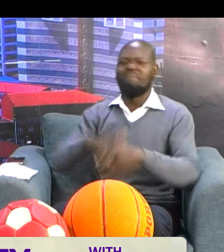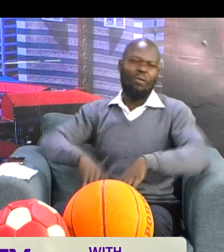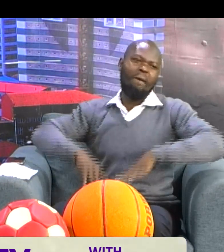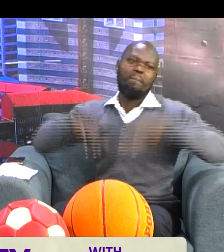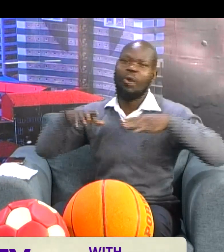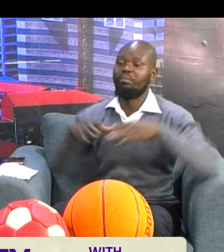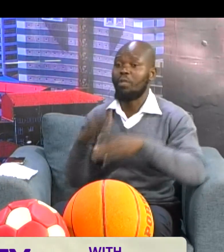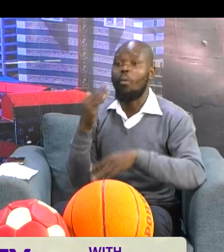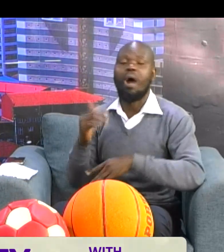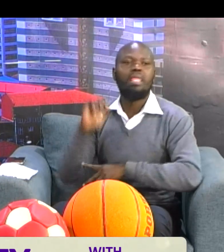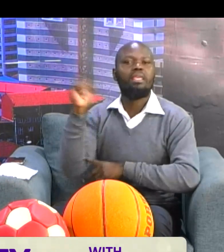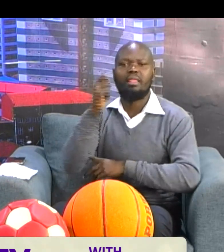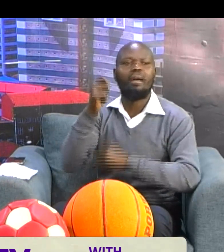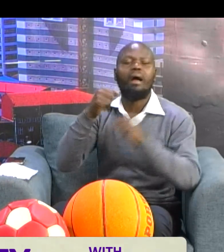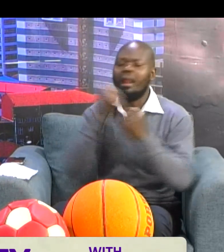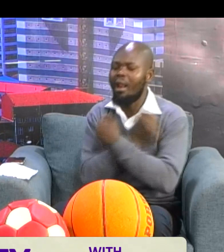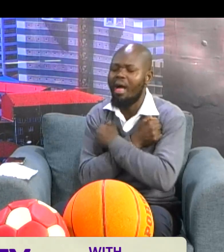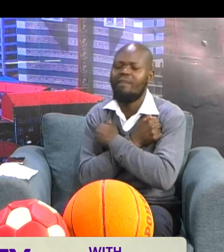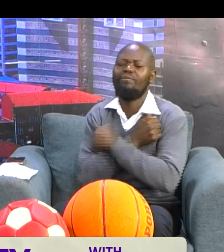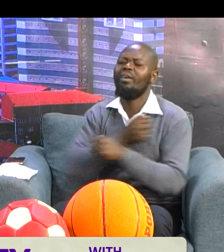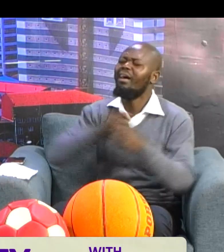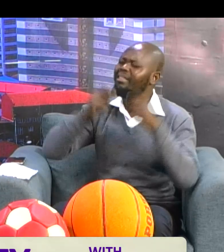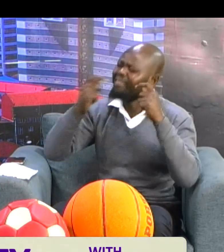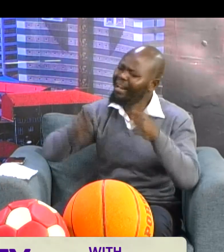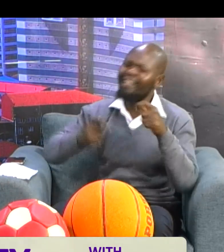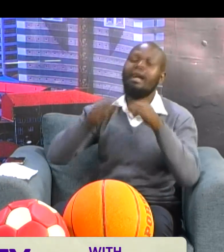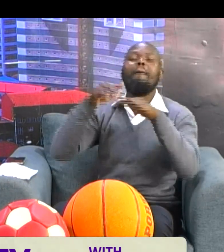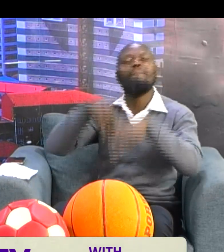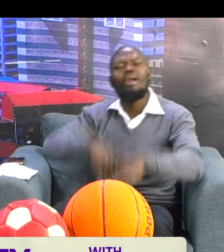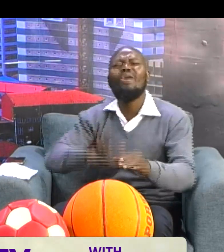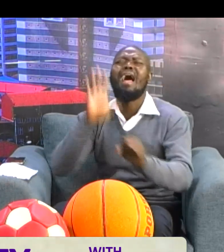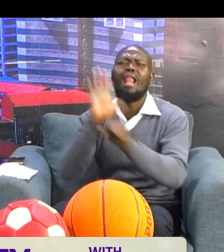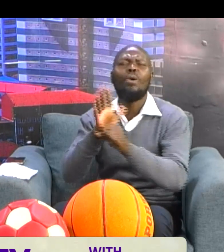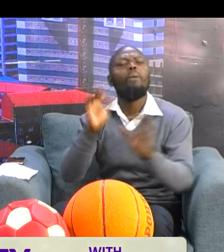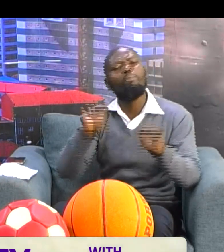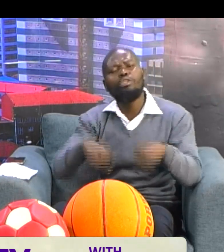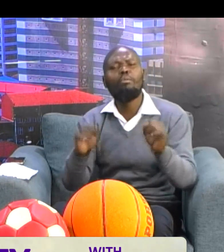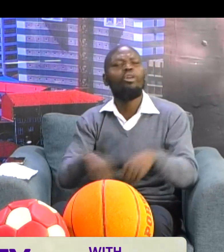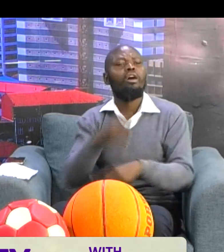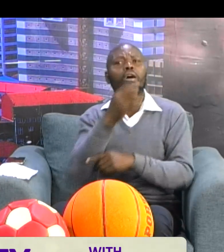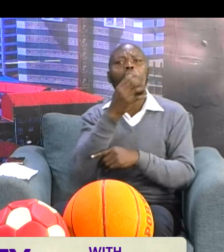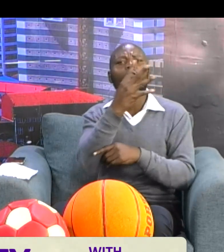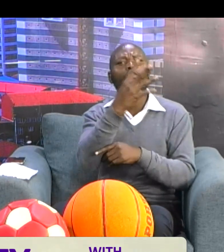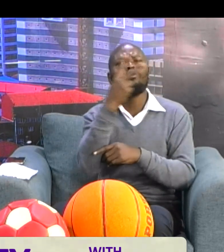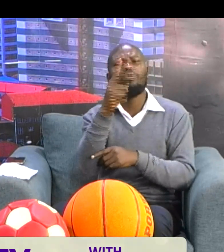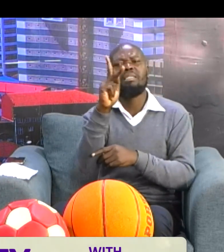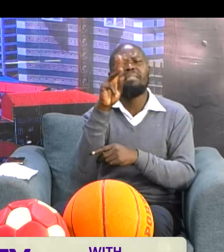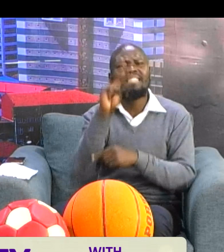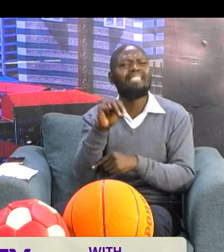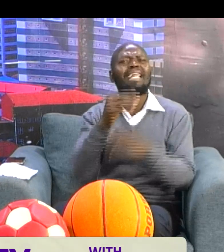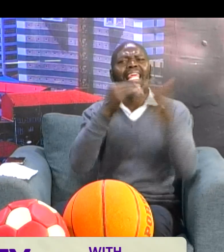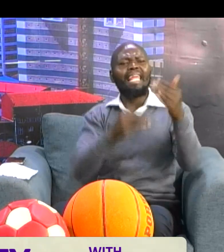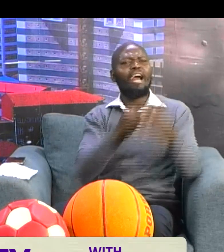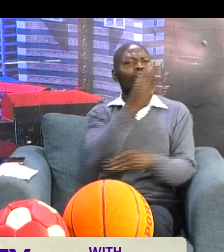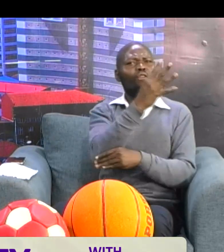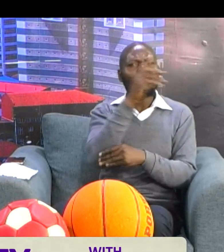he's going to motivate others, right. And he's definitely made us proud, because Kenya, we have very many talents,